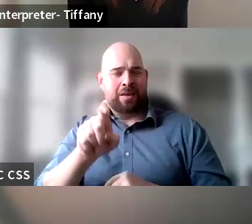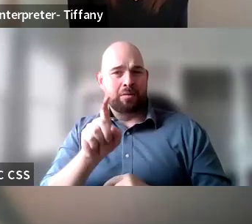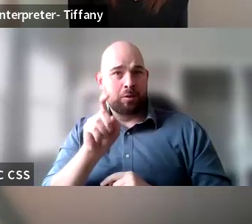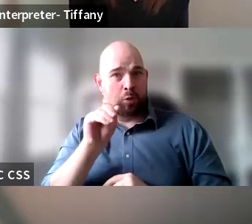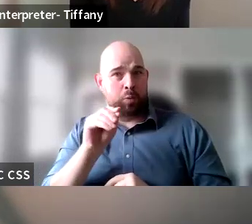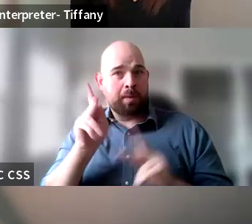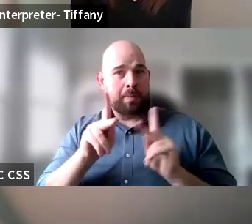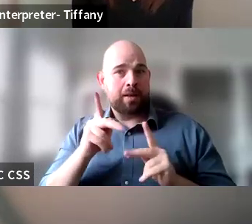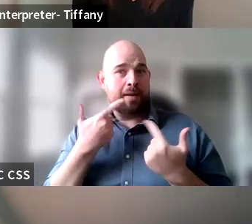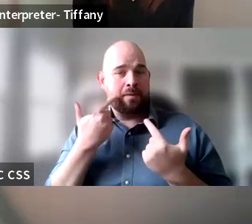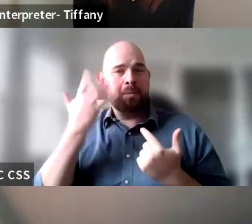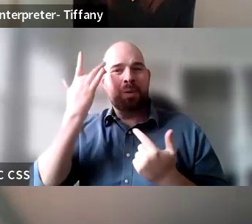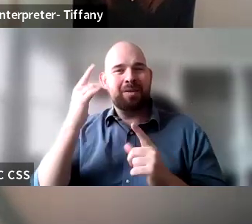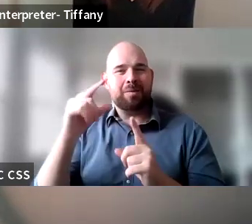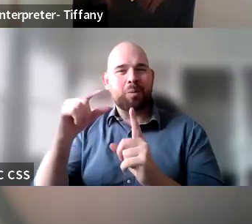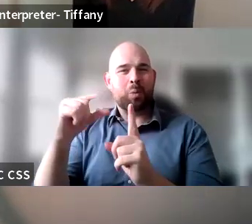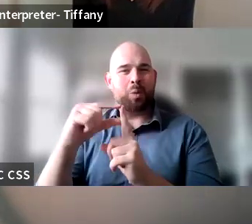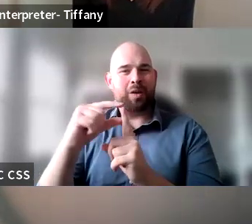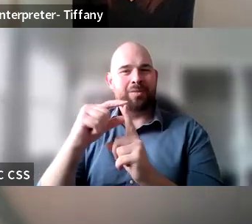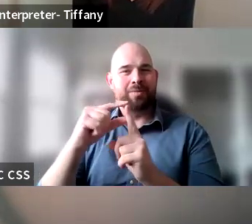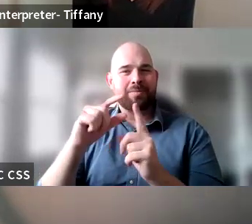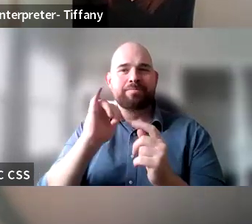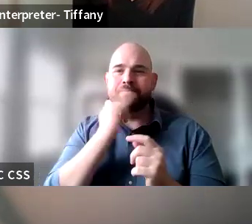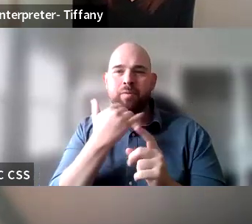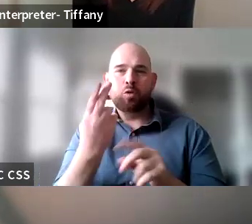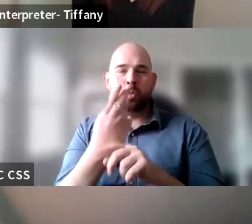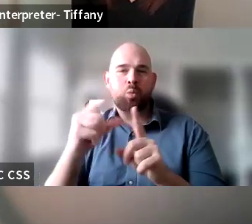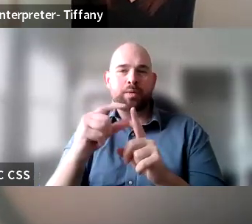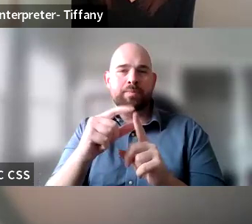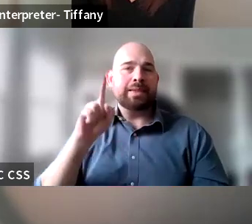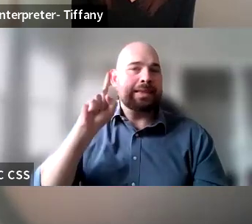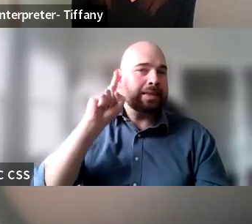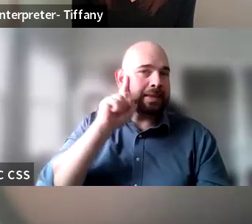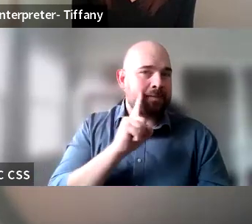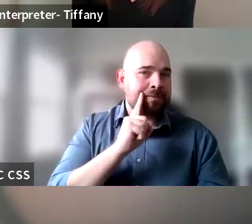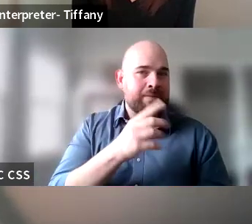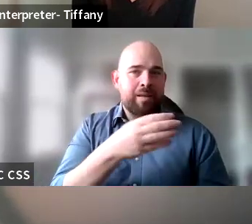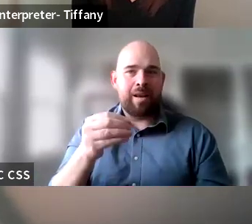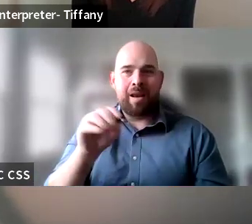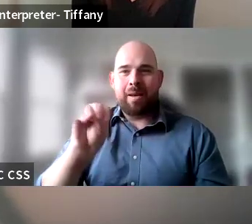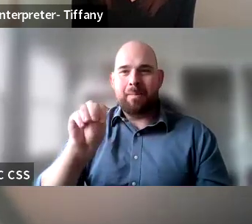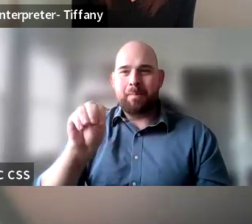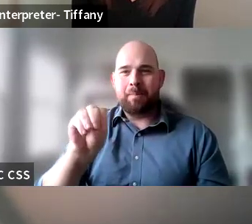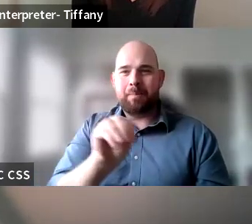Okay, so there's one reason people ask, do deaf people laugh? And I think